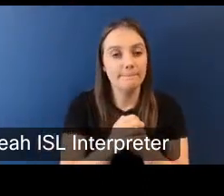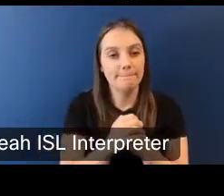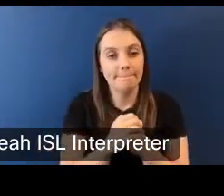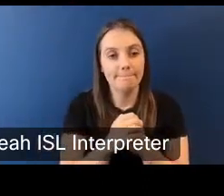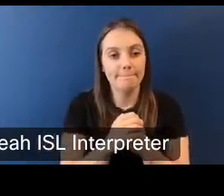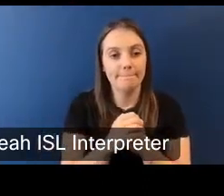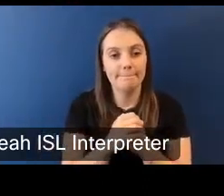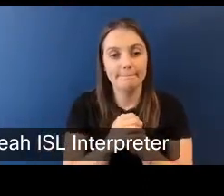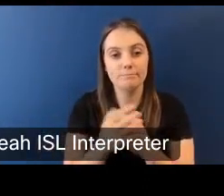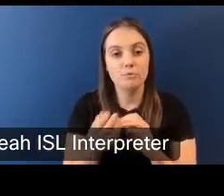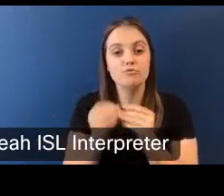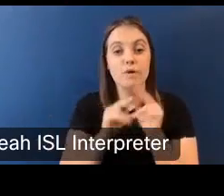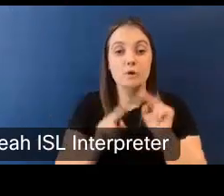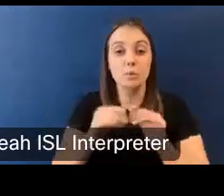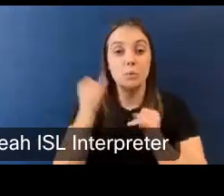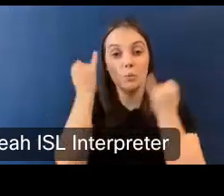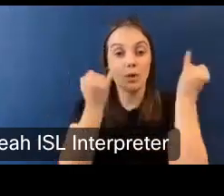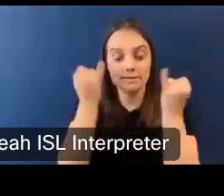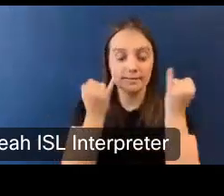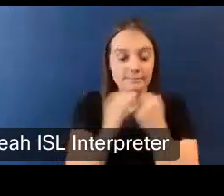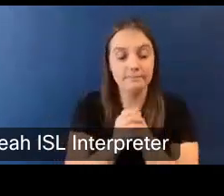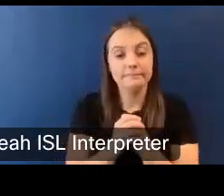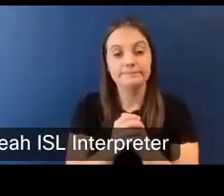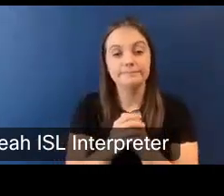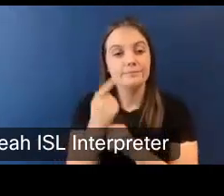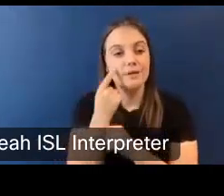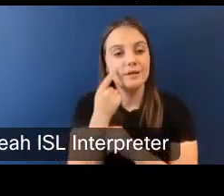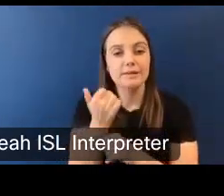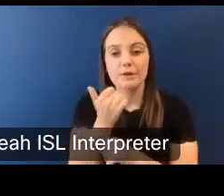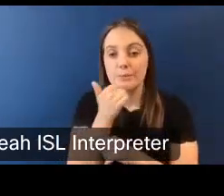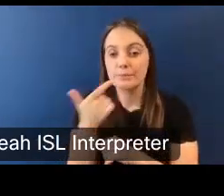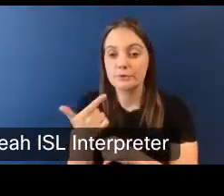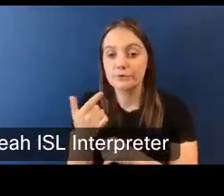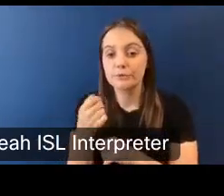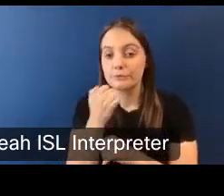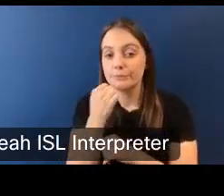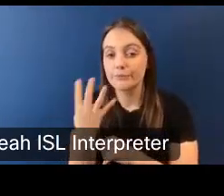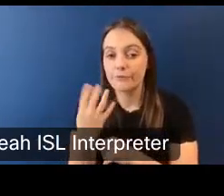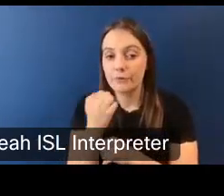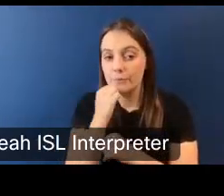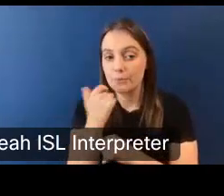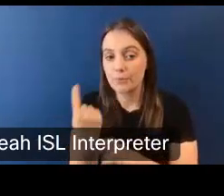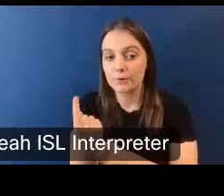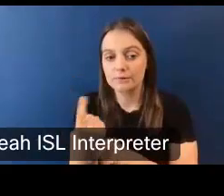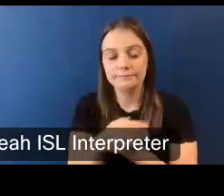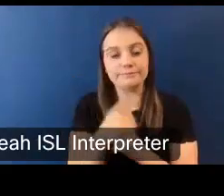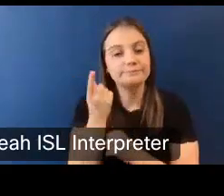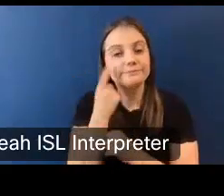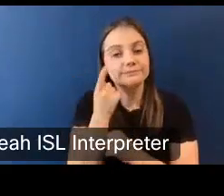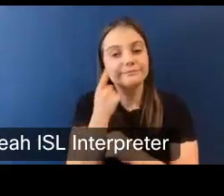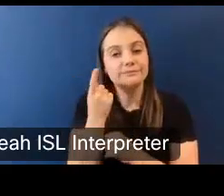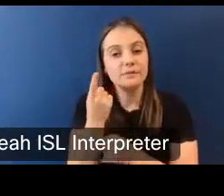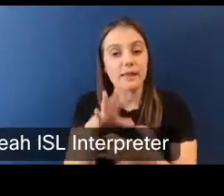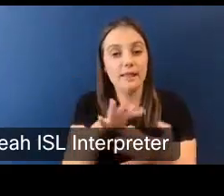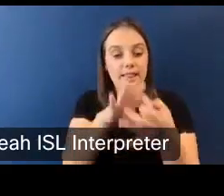up with your concepts, as you can see here for the number 2, number 4, and number 1, you're looking at tying that back to